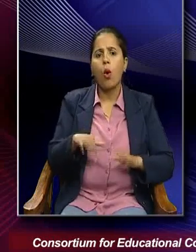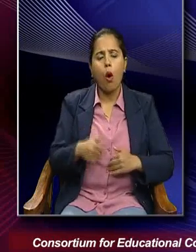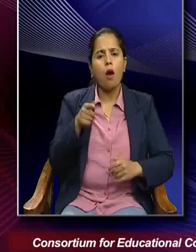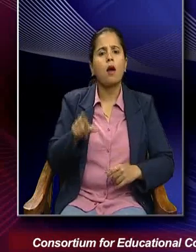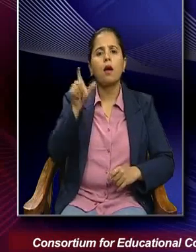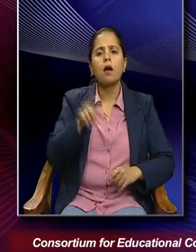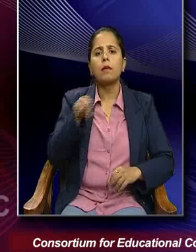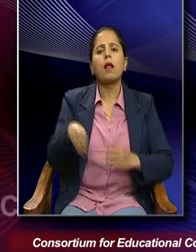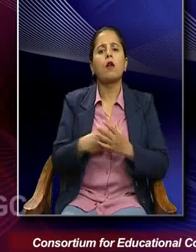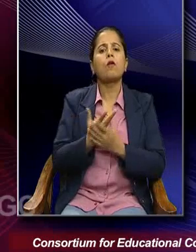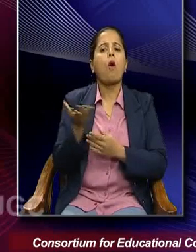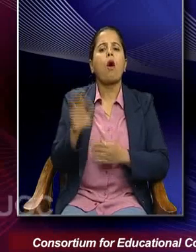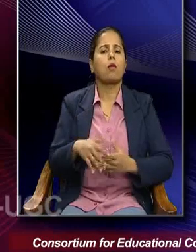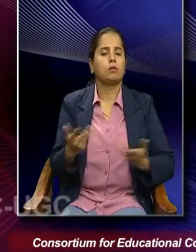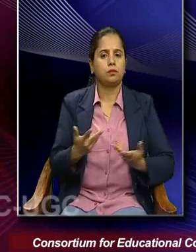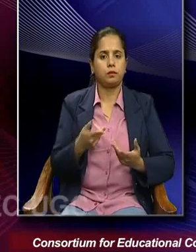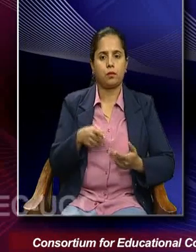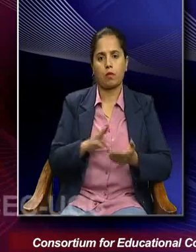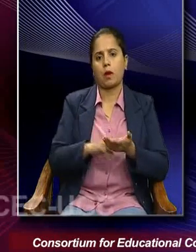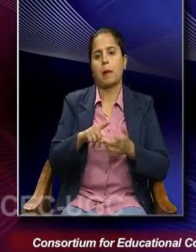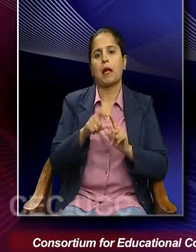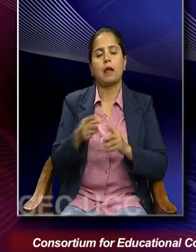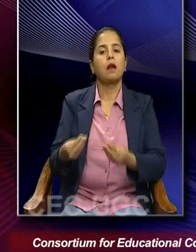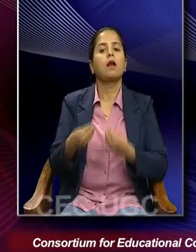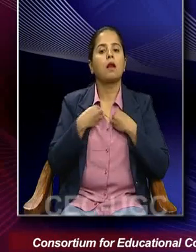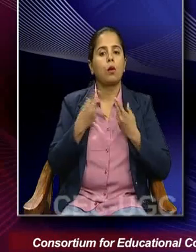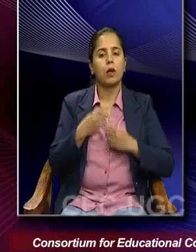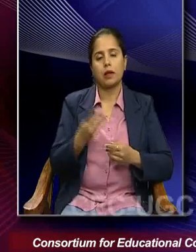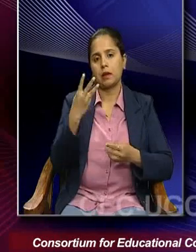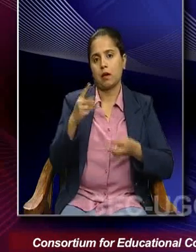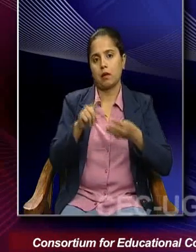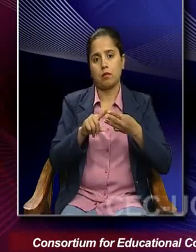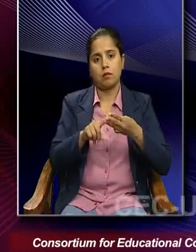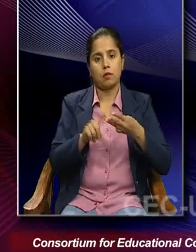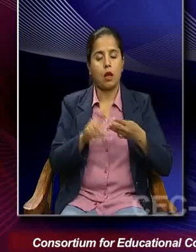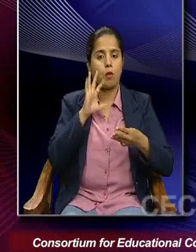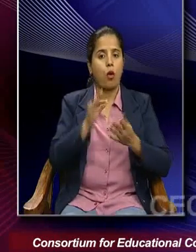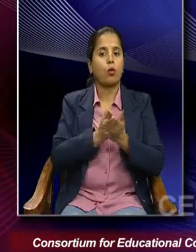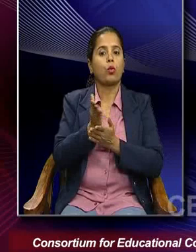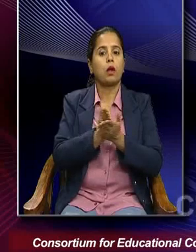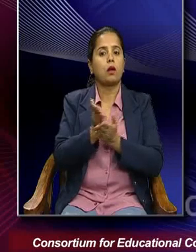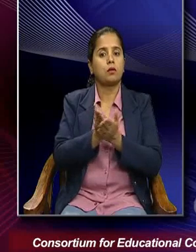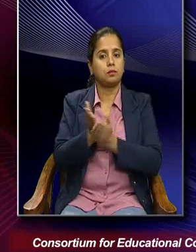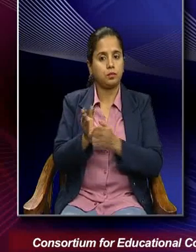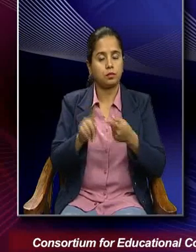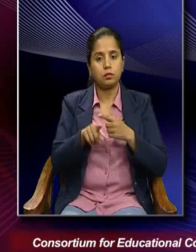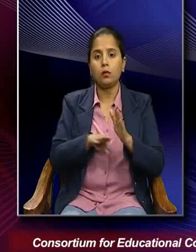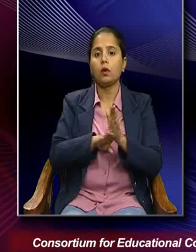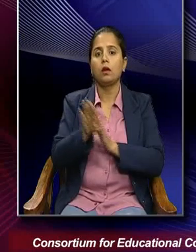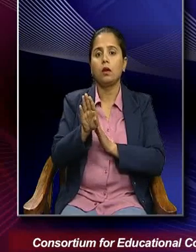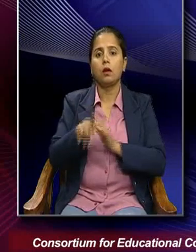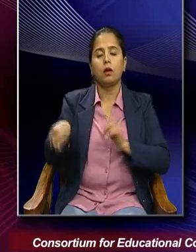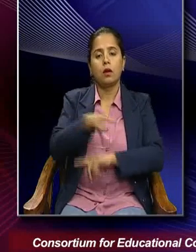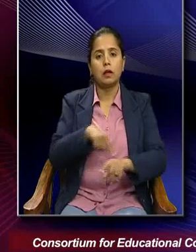kind of evolve? Mead gives us three important ways in which the development